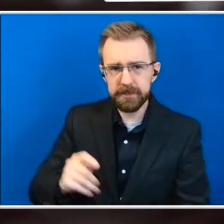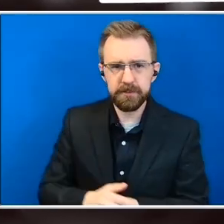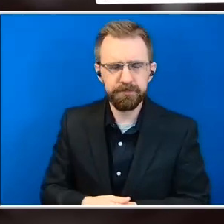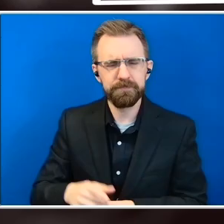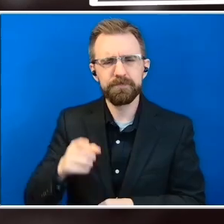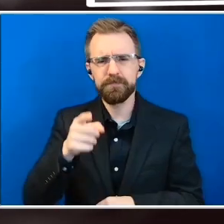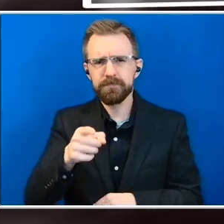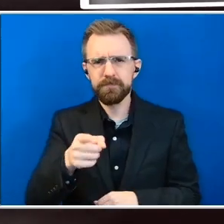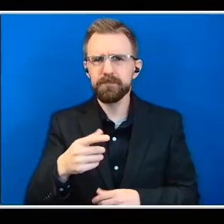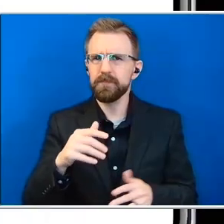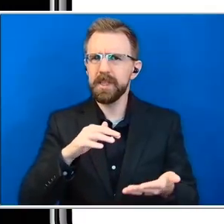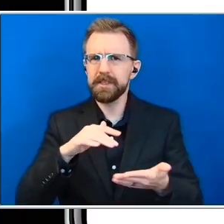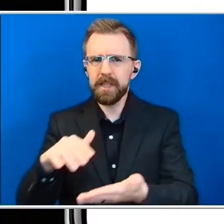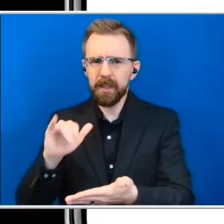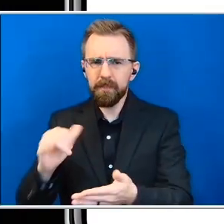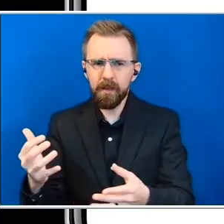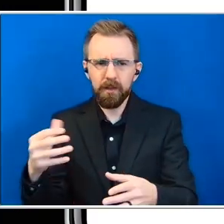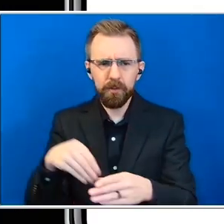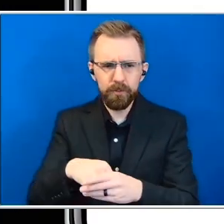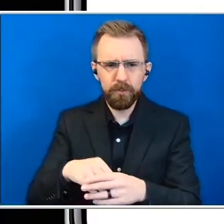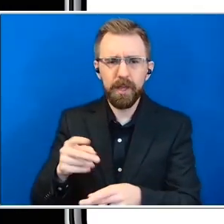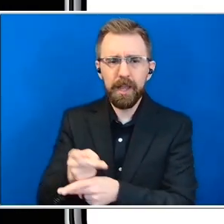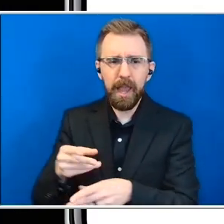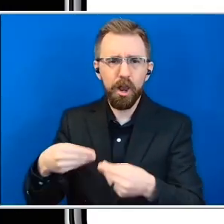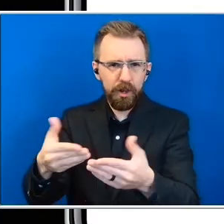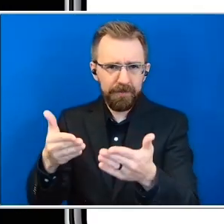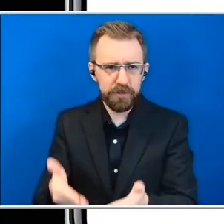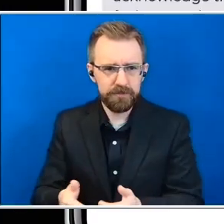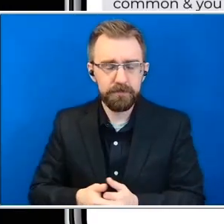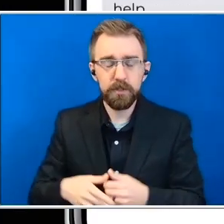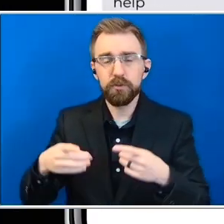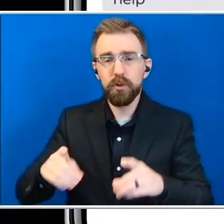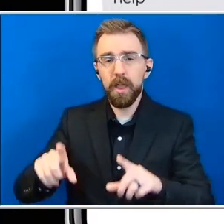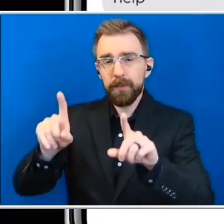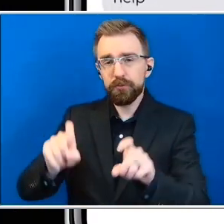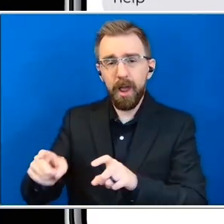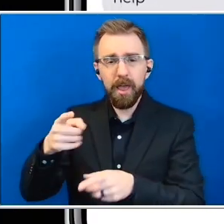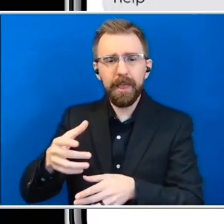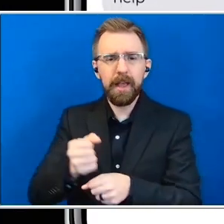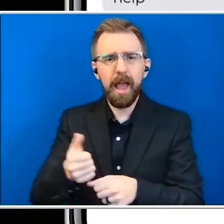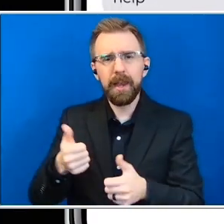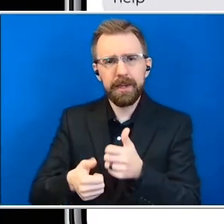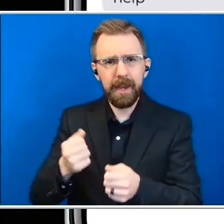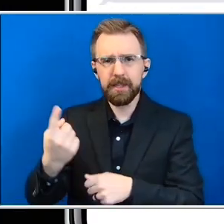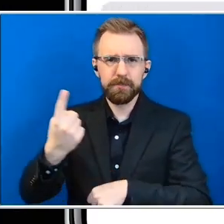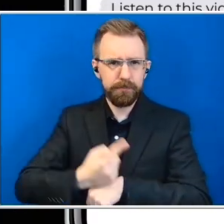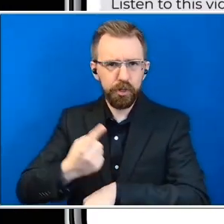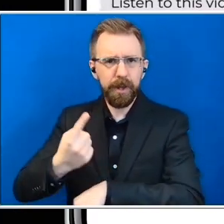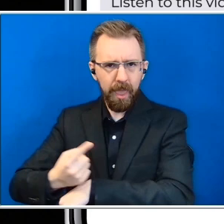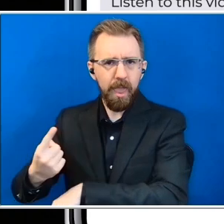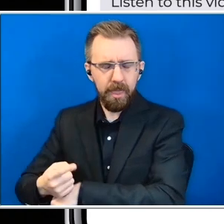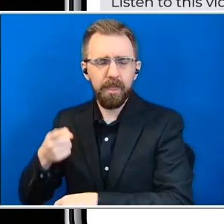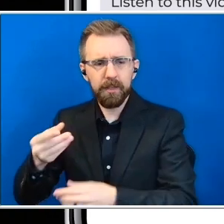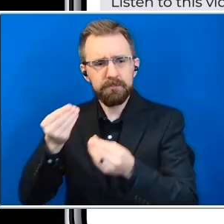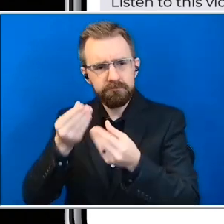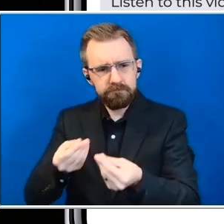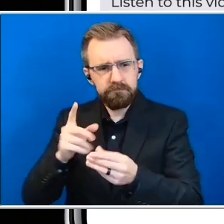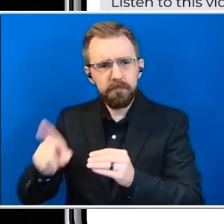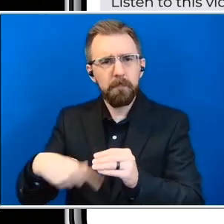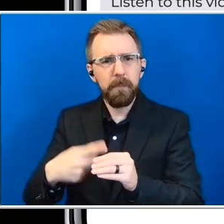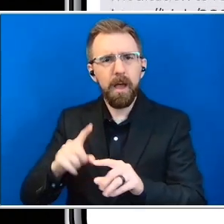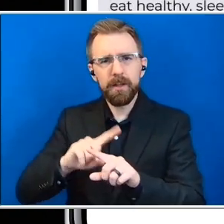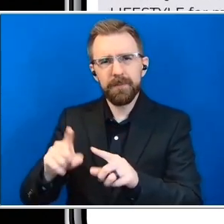that included caregivers. During the trial, Carlos received a text a day giving information on various aspects of caregiving